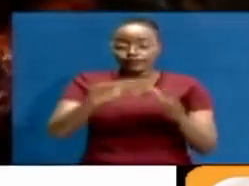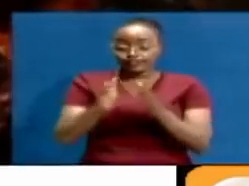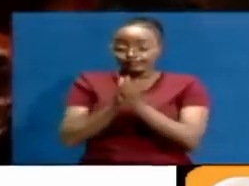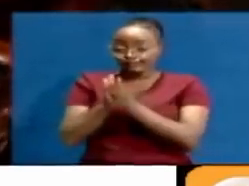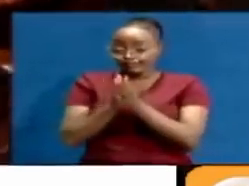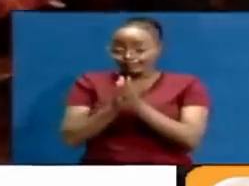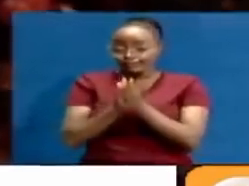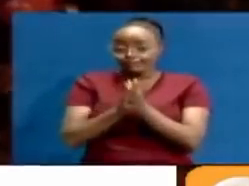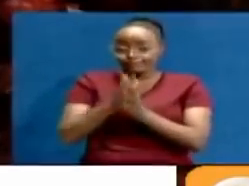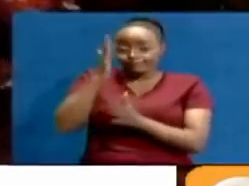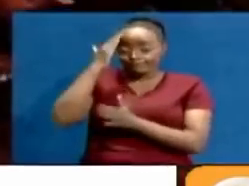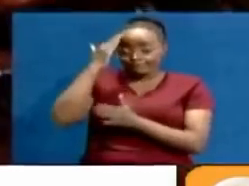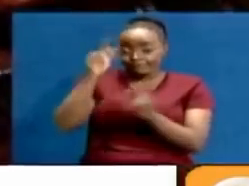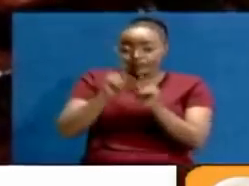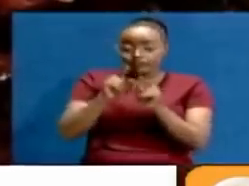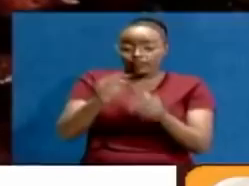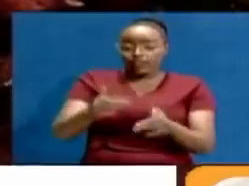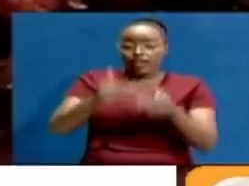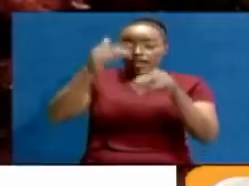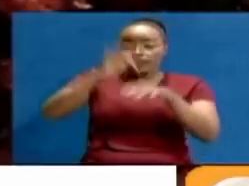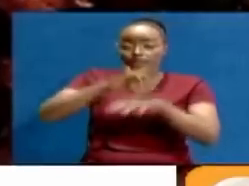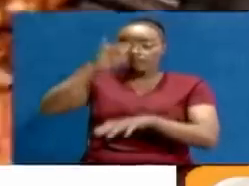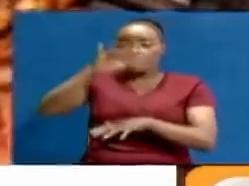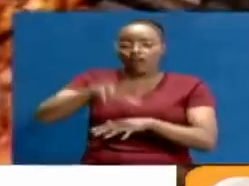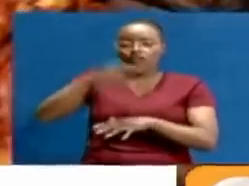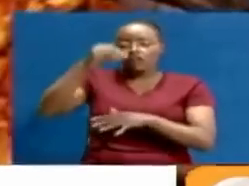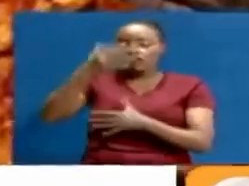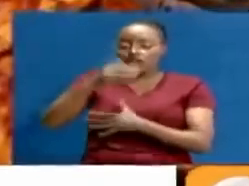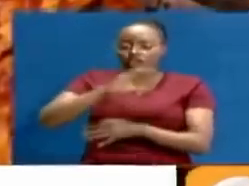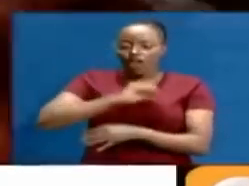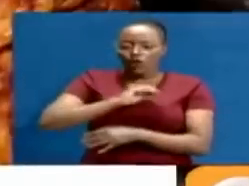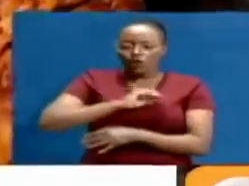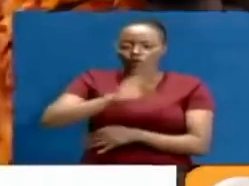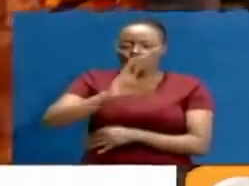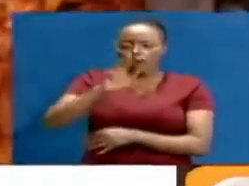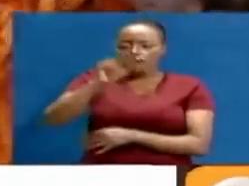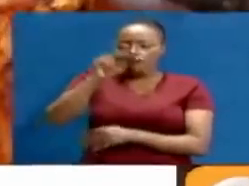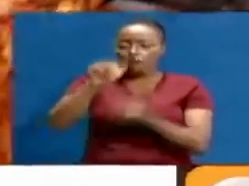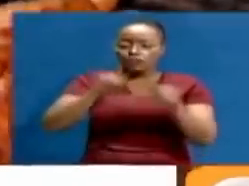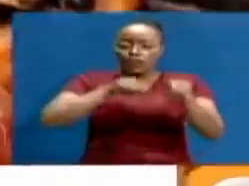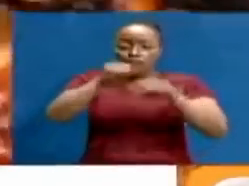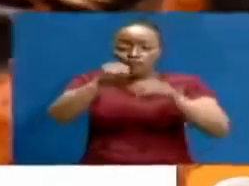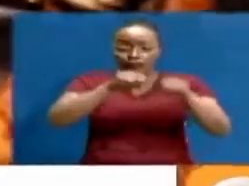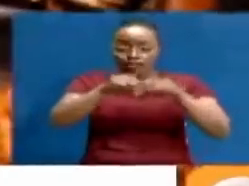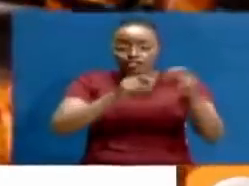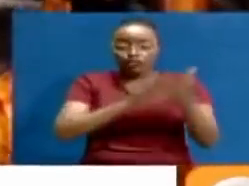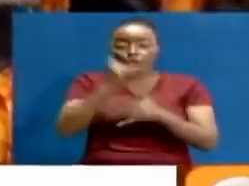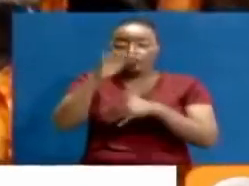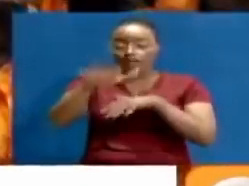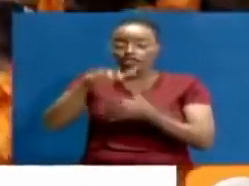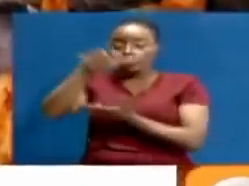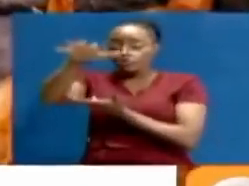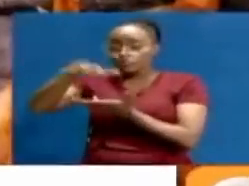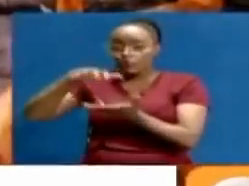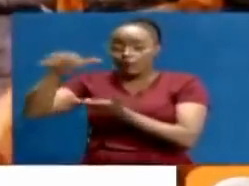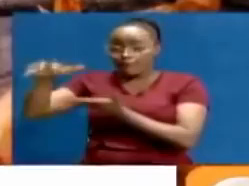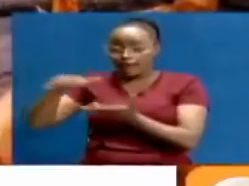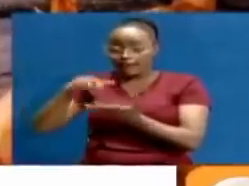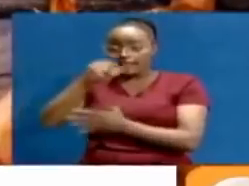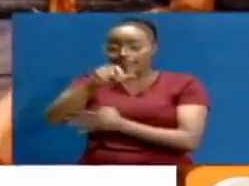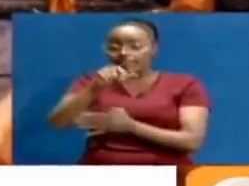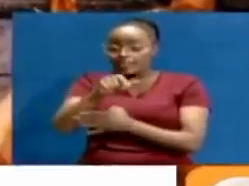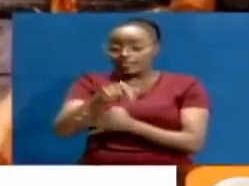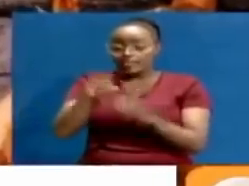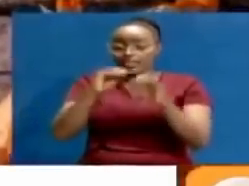Interesting to note, the highest contamination was found in own brands managed by the supermarkets. It is against this backdrop